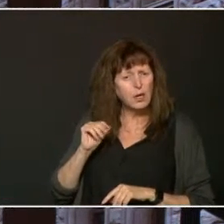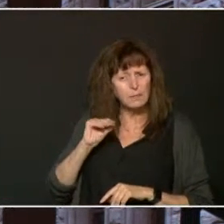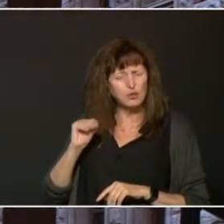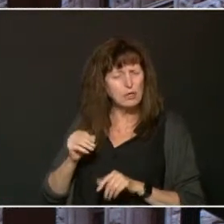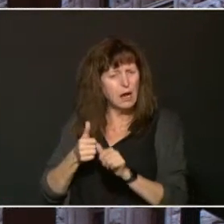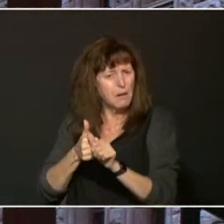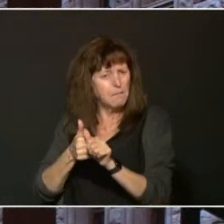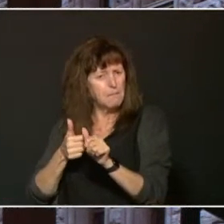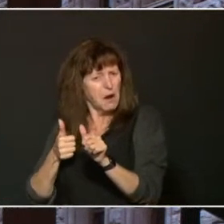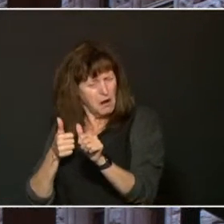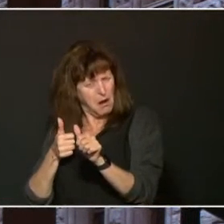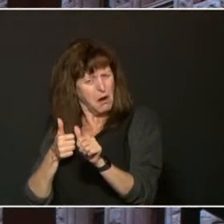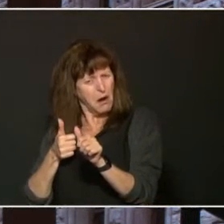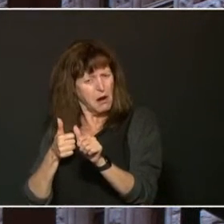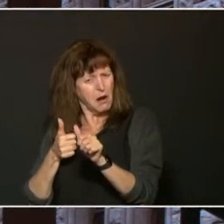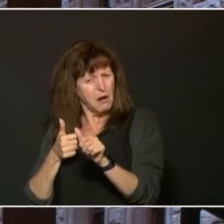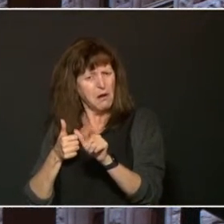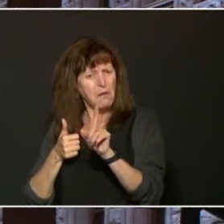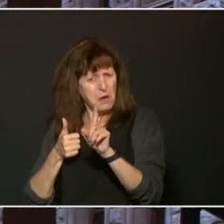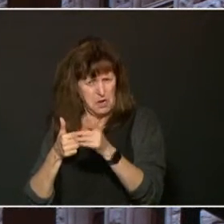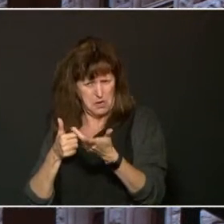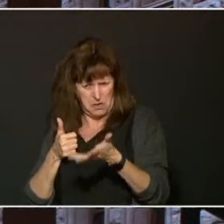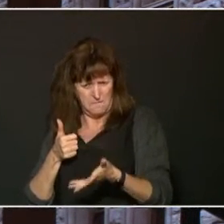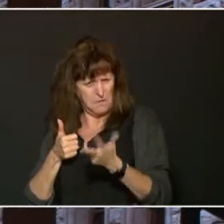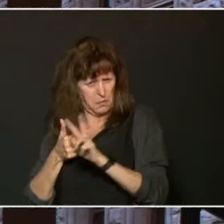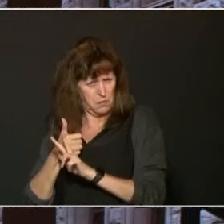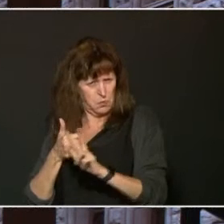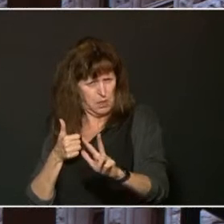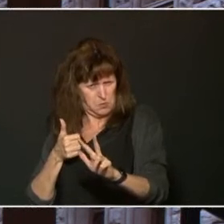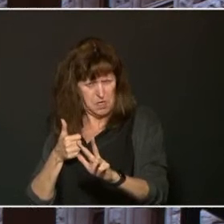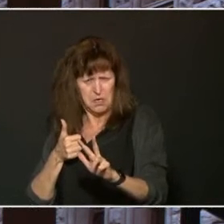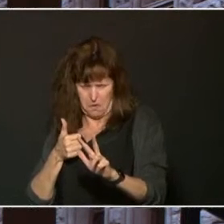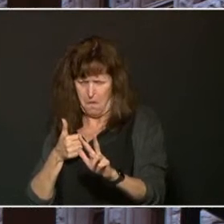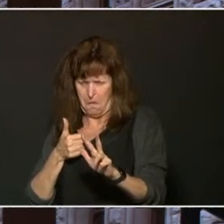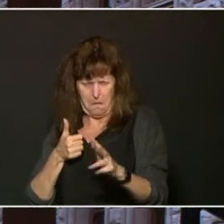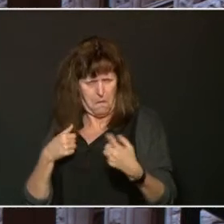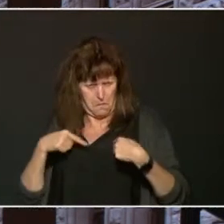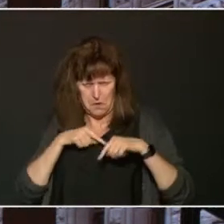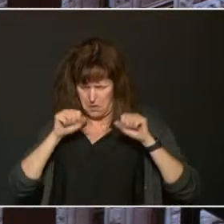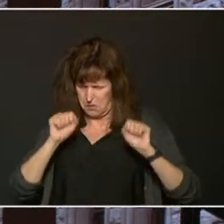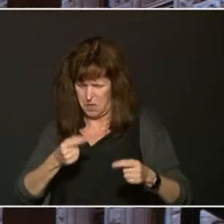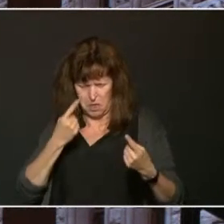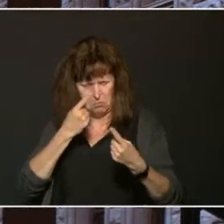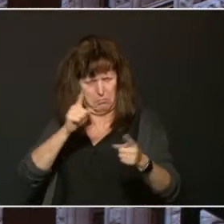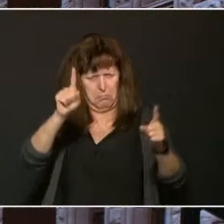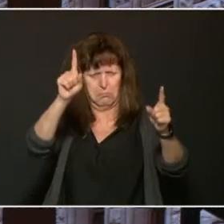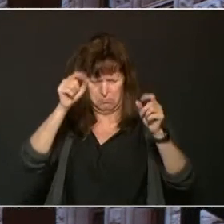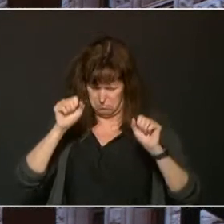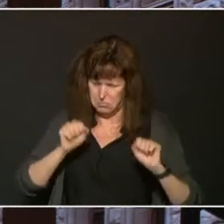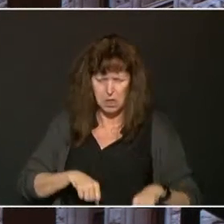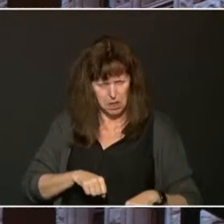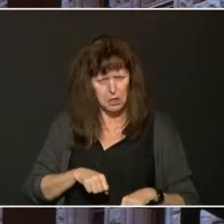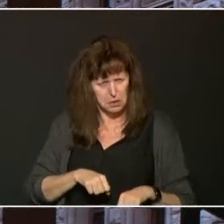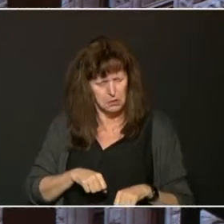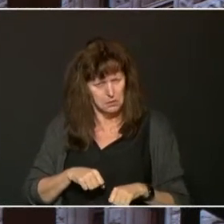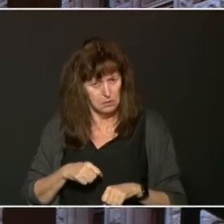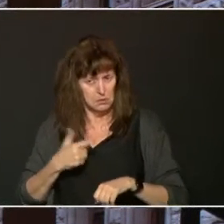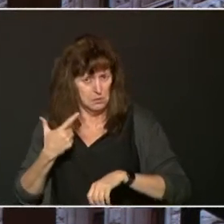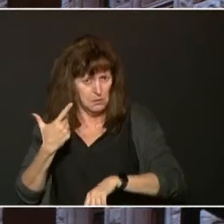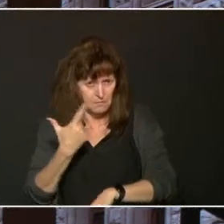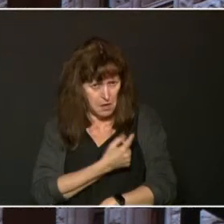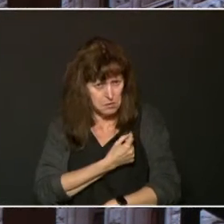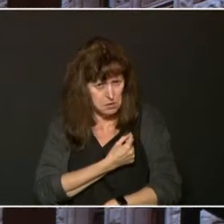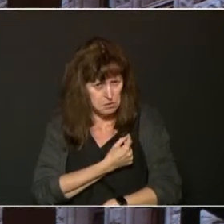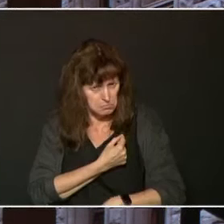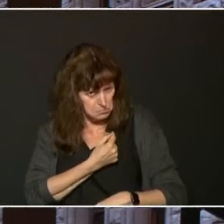think Ontarians can come forward and achieve that. The vaccination rate alone is not the only metric that we're looking for.